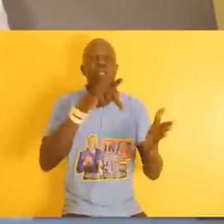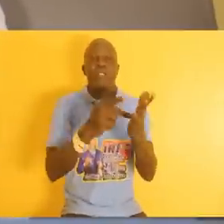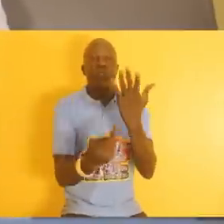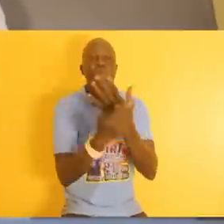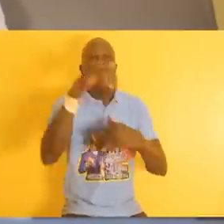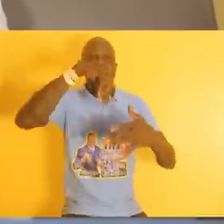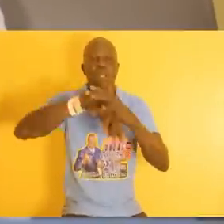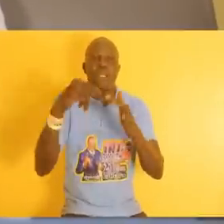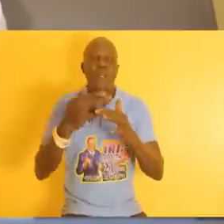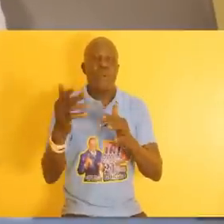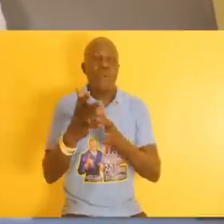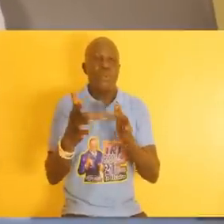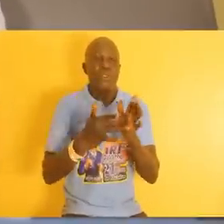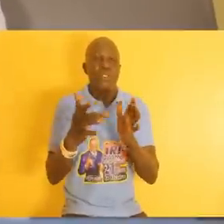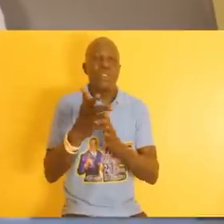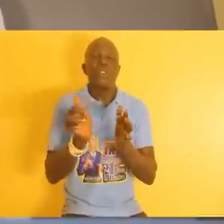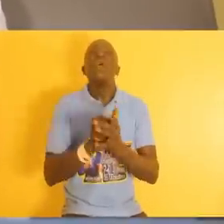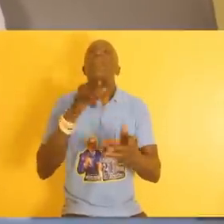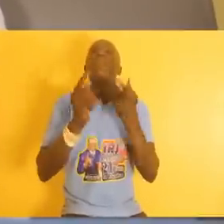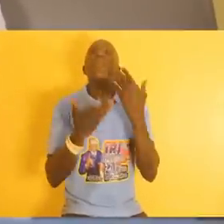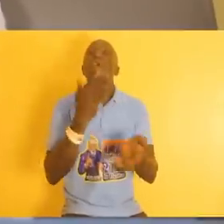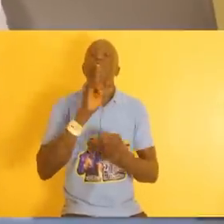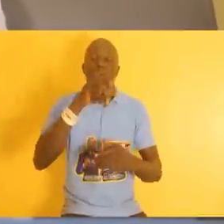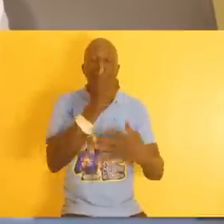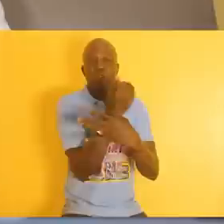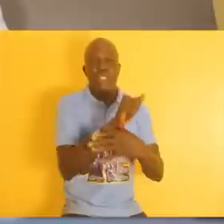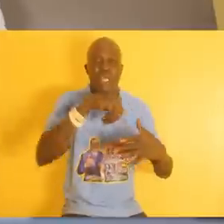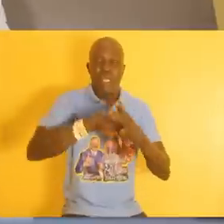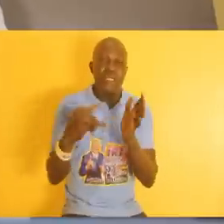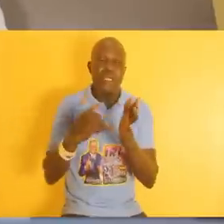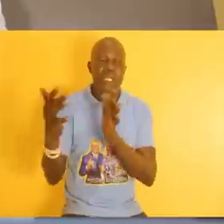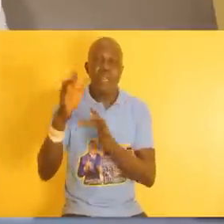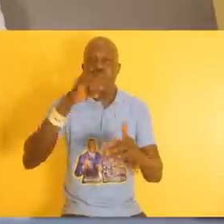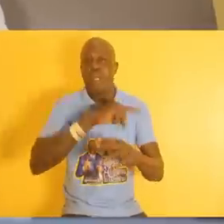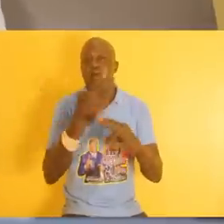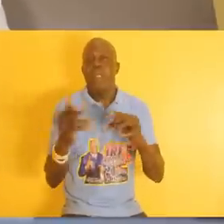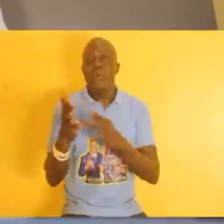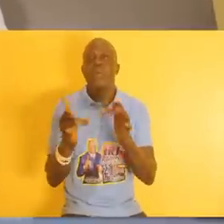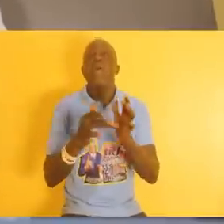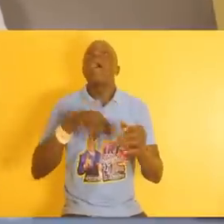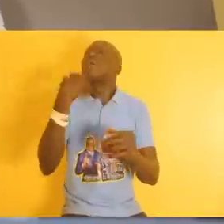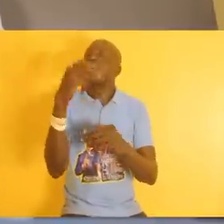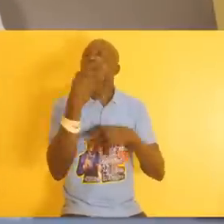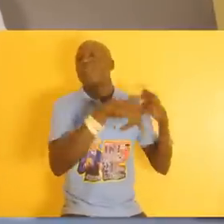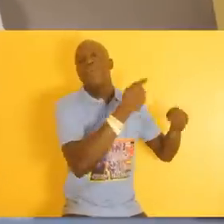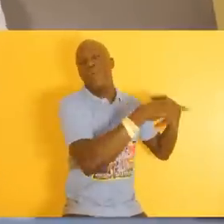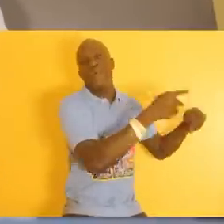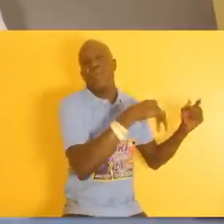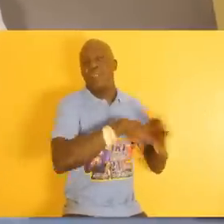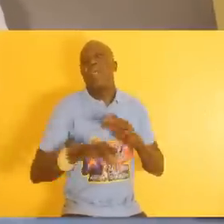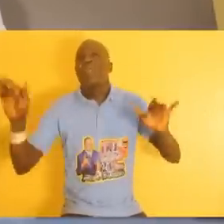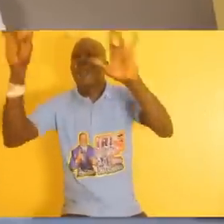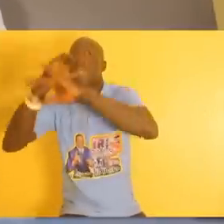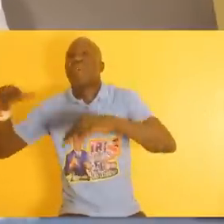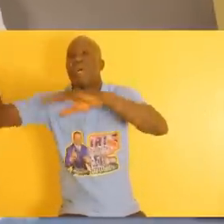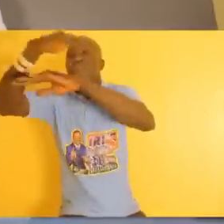Blessed are the hand that share this program. In the name of Jesus, make sure you share this program. Laura, in the name of Jesus, I speak as a prophet. Like